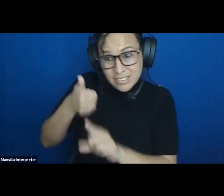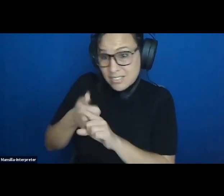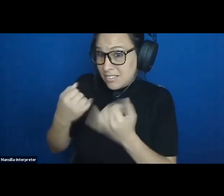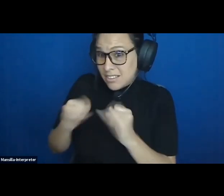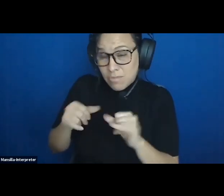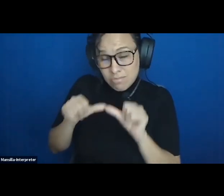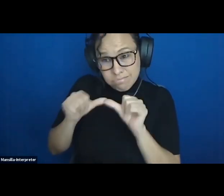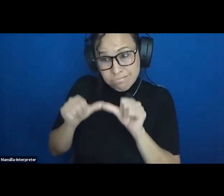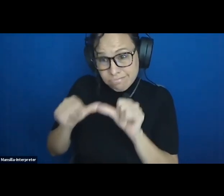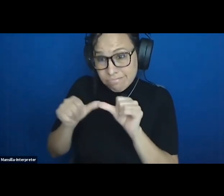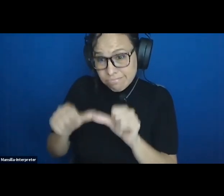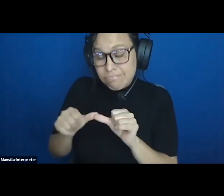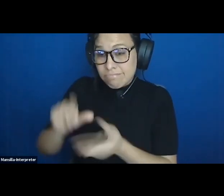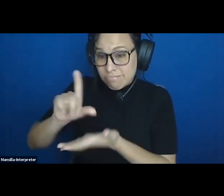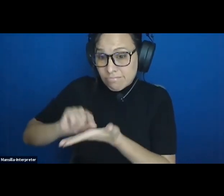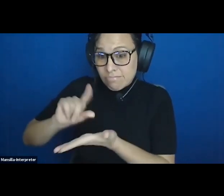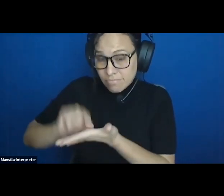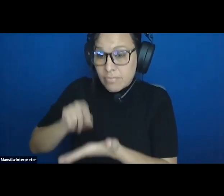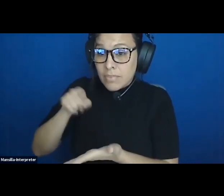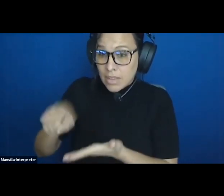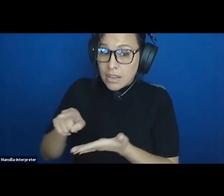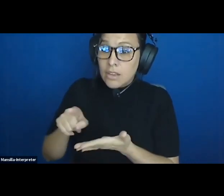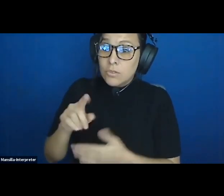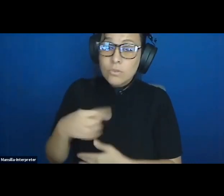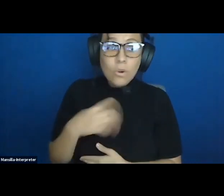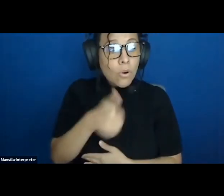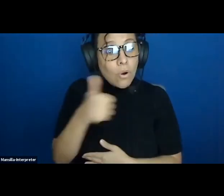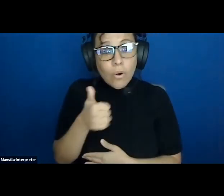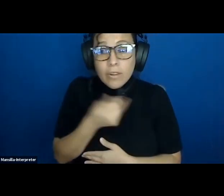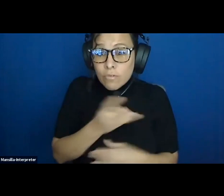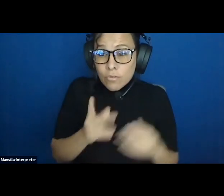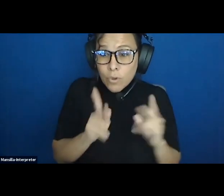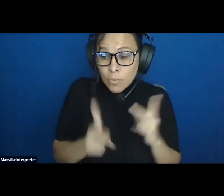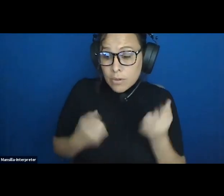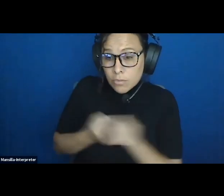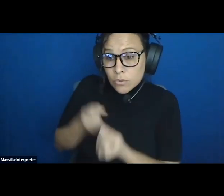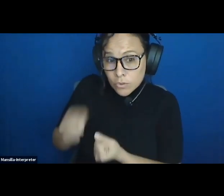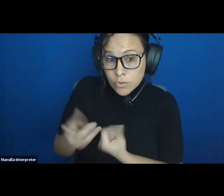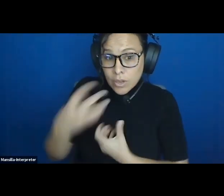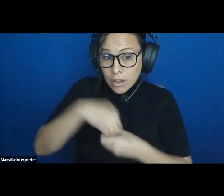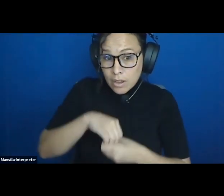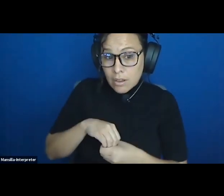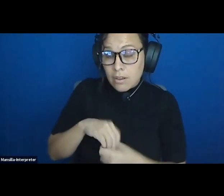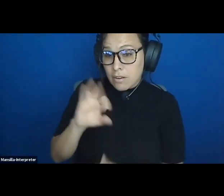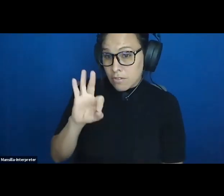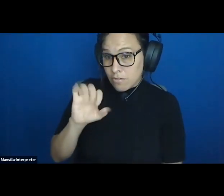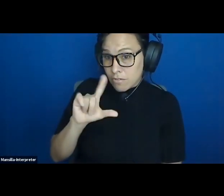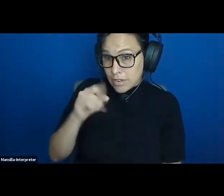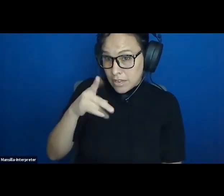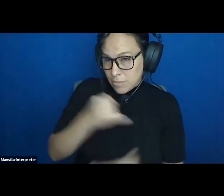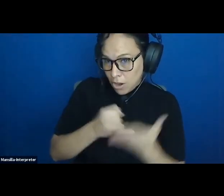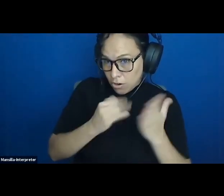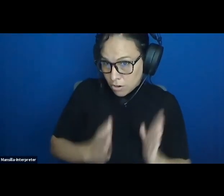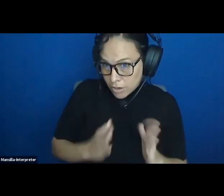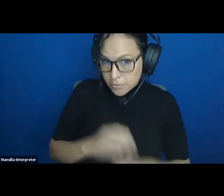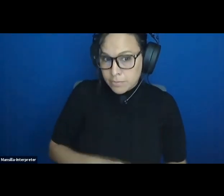29 of El Corno Emplumado, where she was assisted by some other few people, including artist Felipe Ehrenberg. Issues